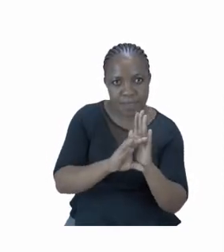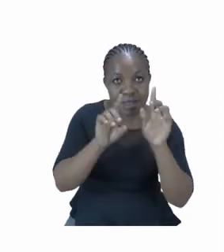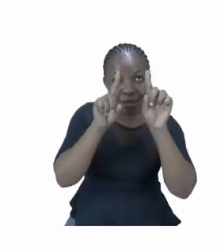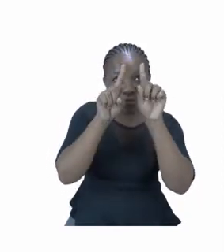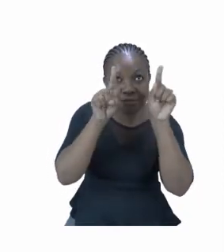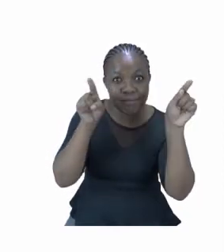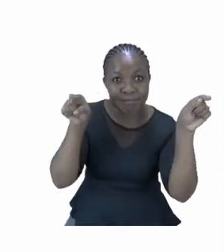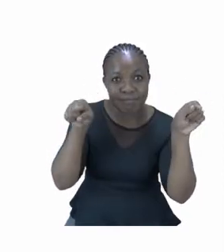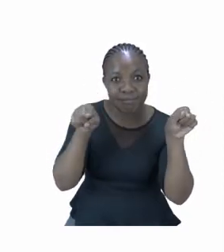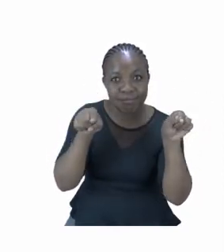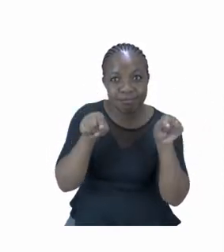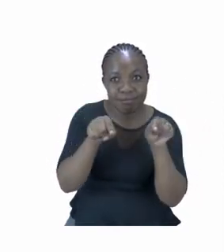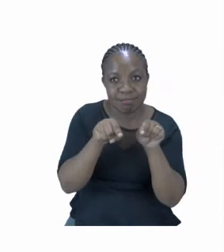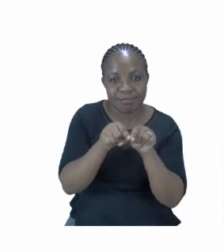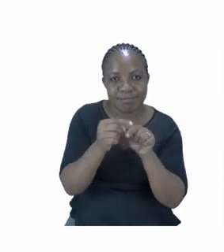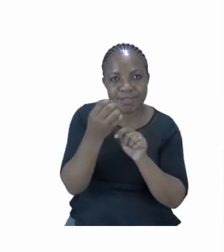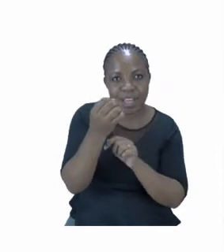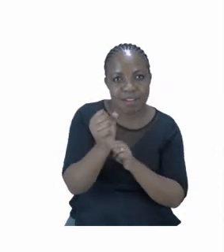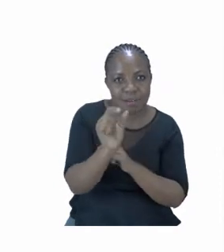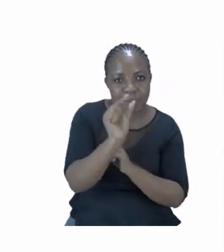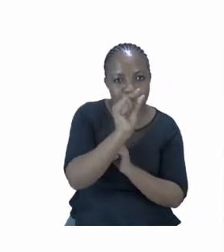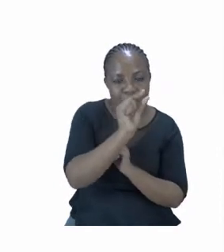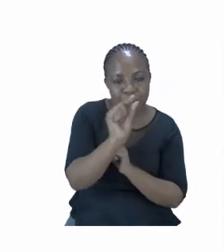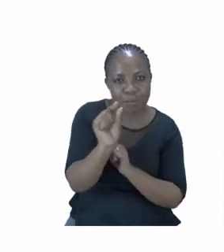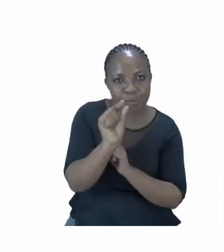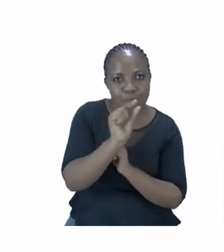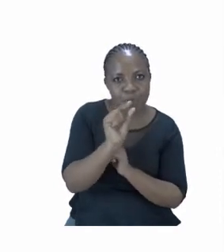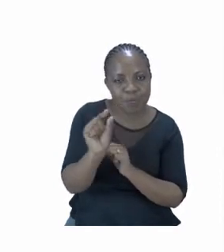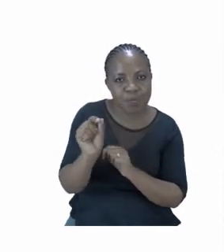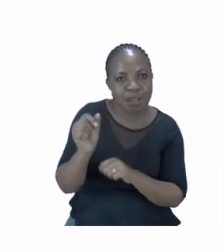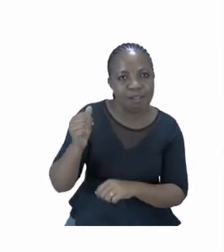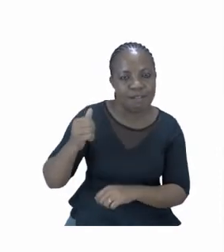like you to please point to the word father.